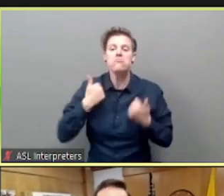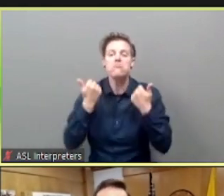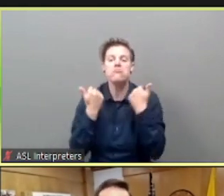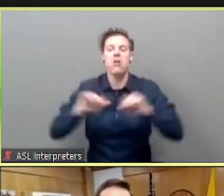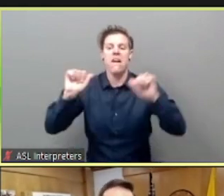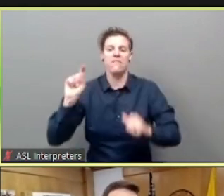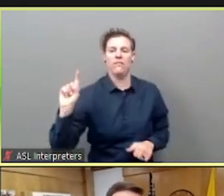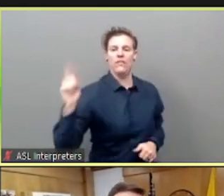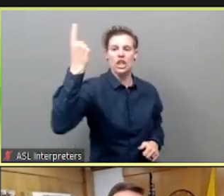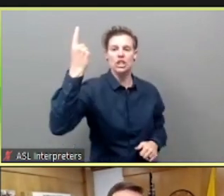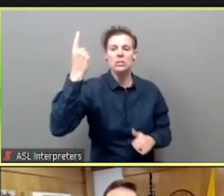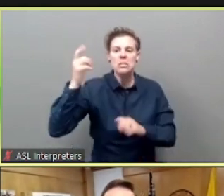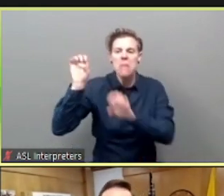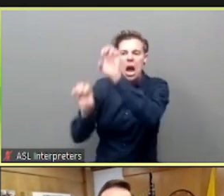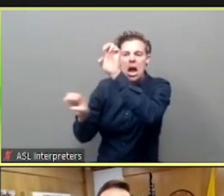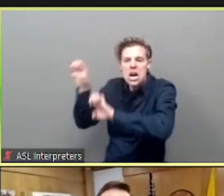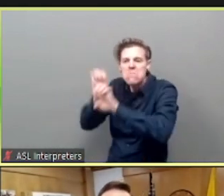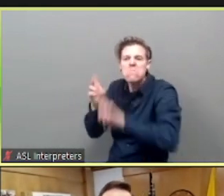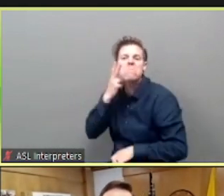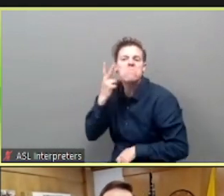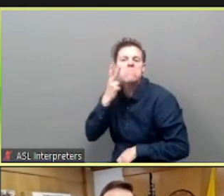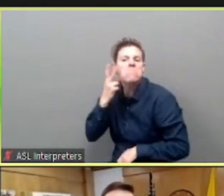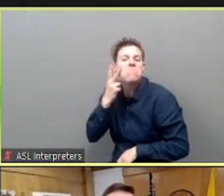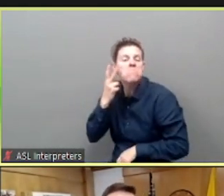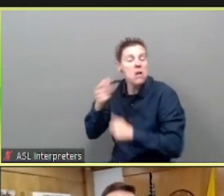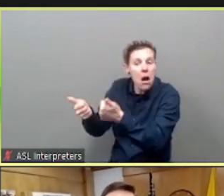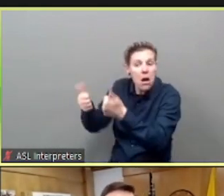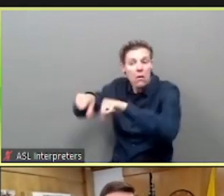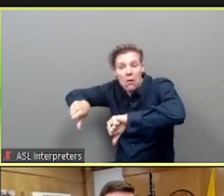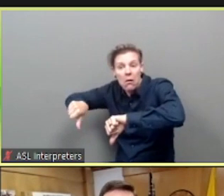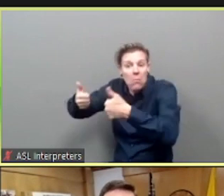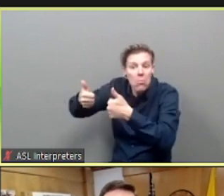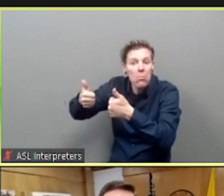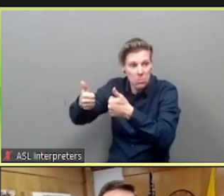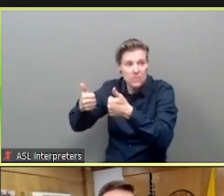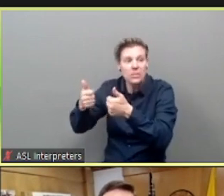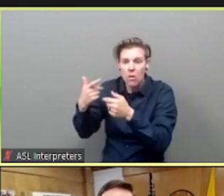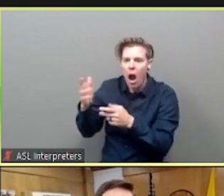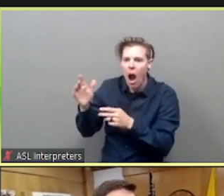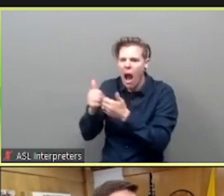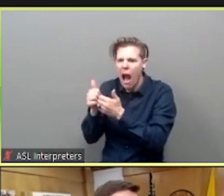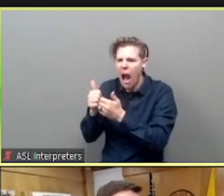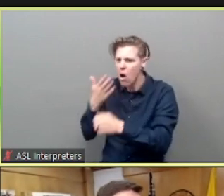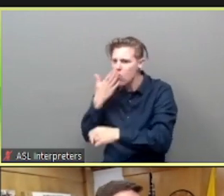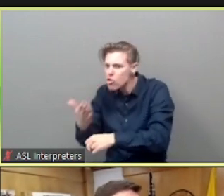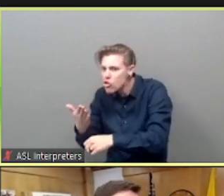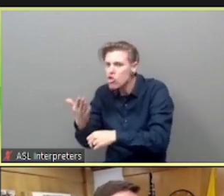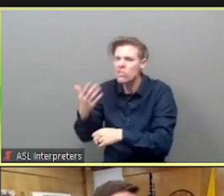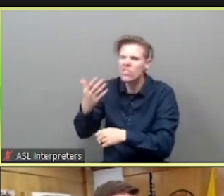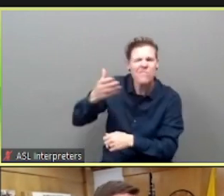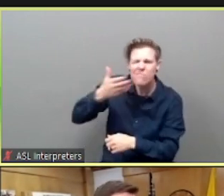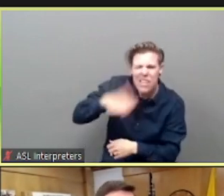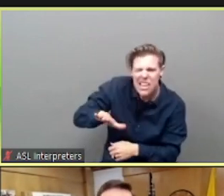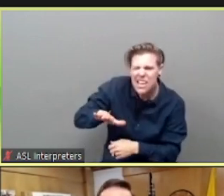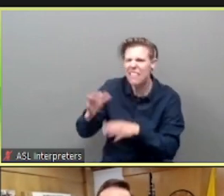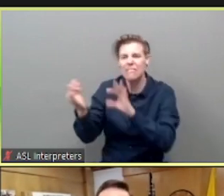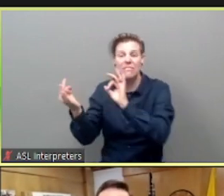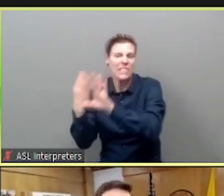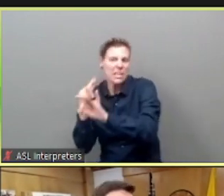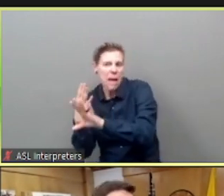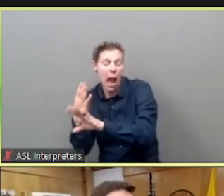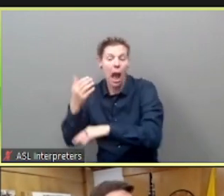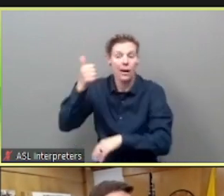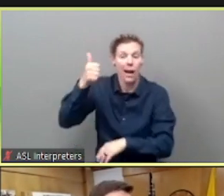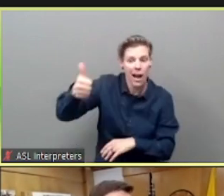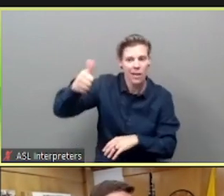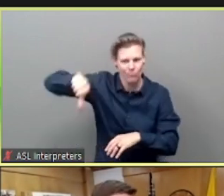information about how it's working and how we might do a better job of providing training and communication. So 3 cheers